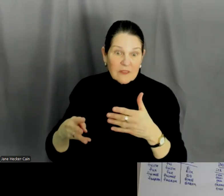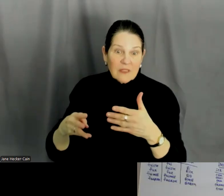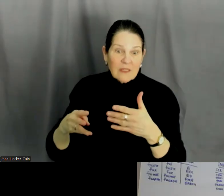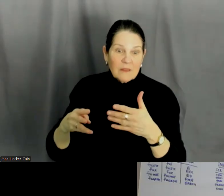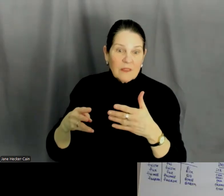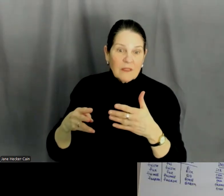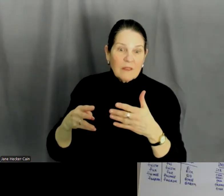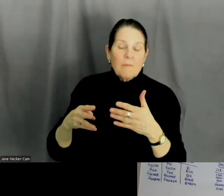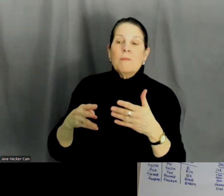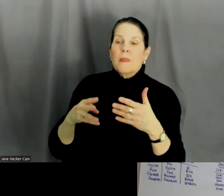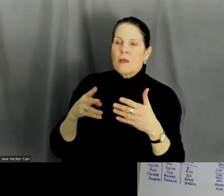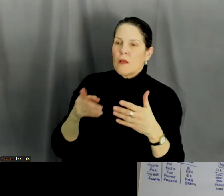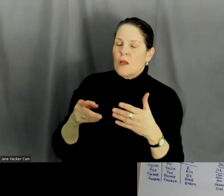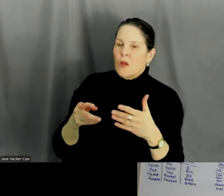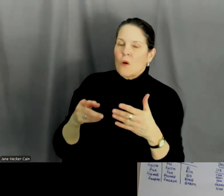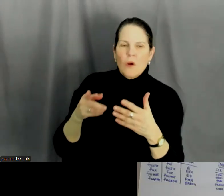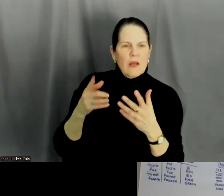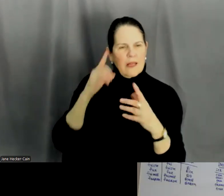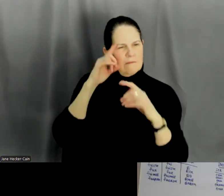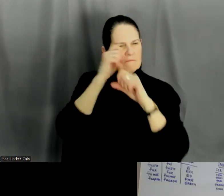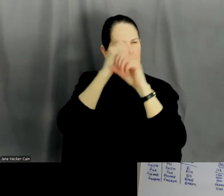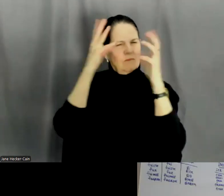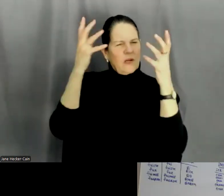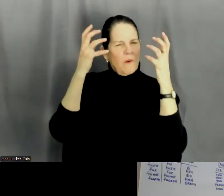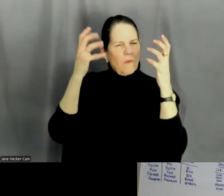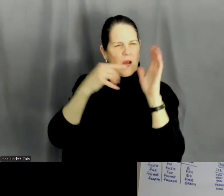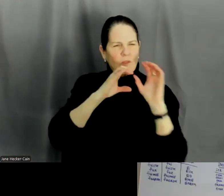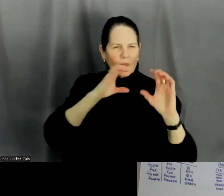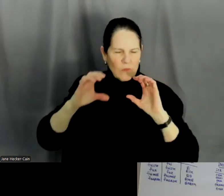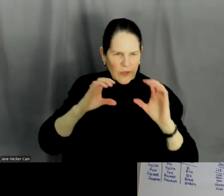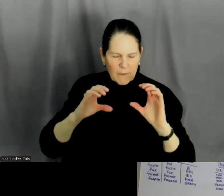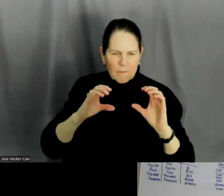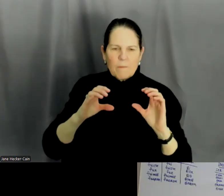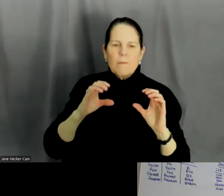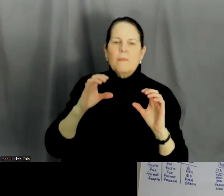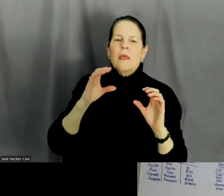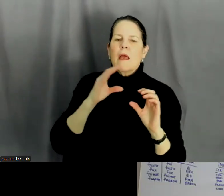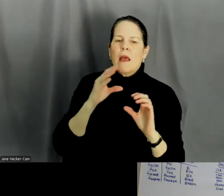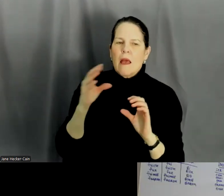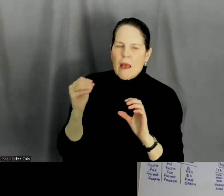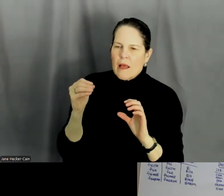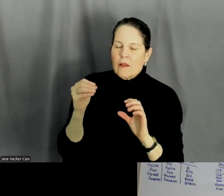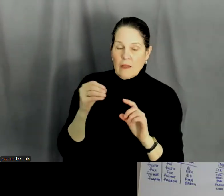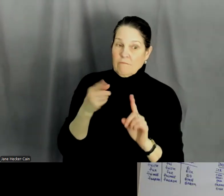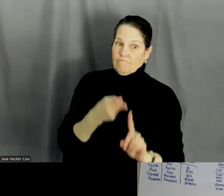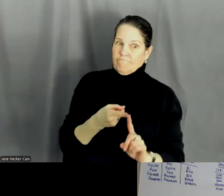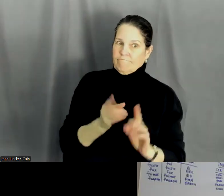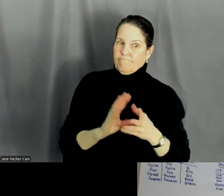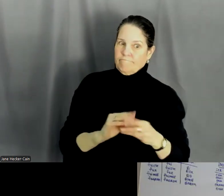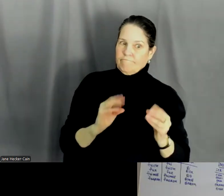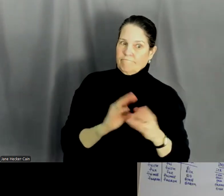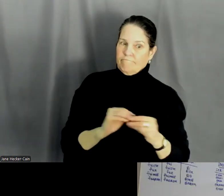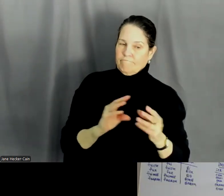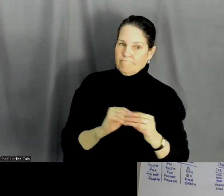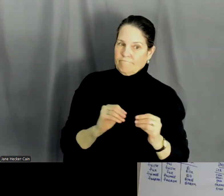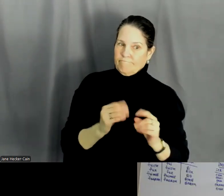how to visualize what it is that you want to communicate. And I think what Georgia just shared around story and narrative is the really big piece. I think we could